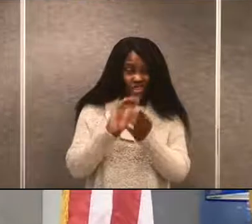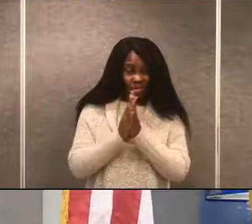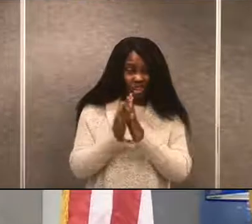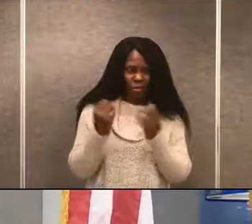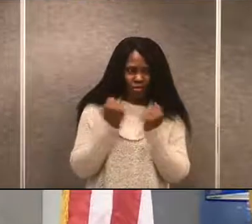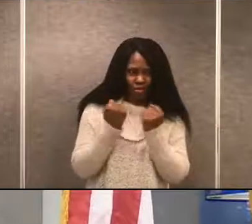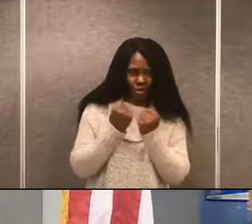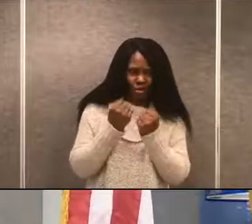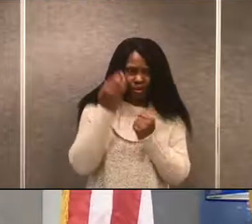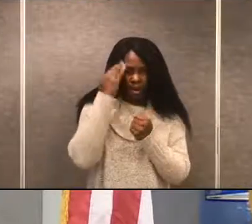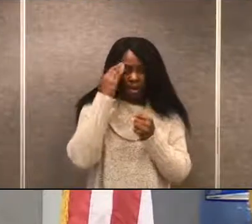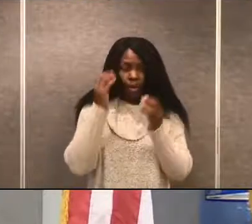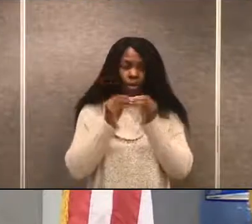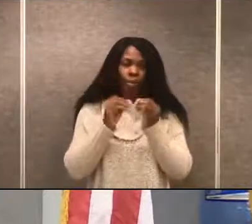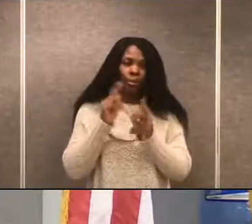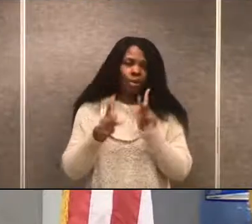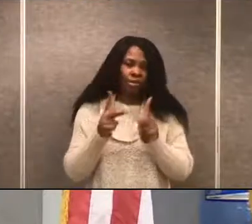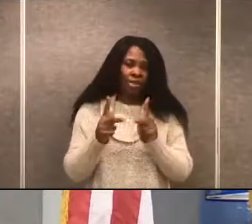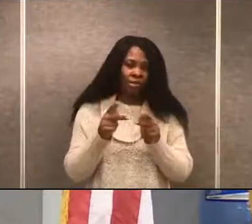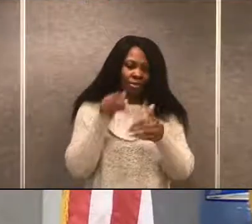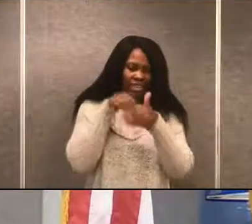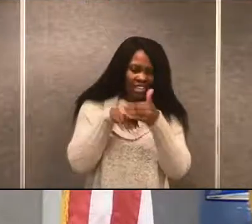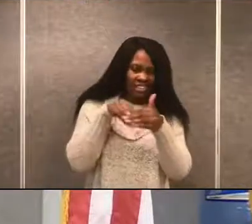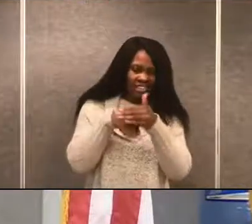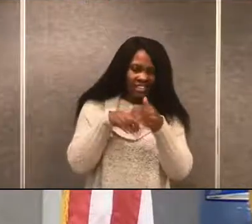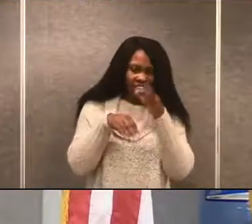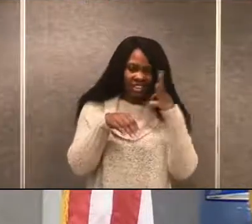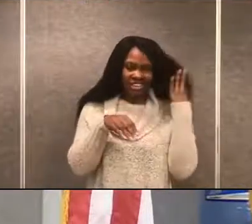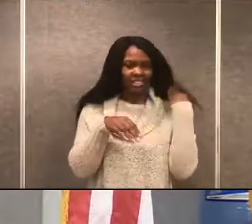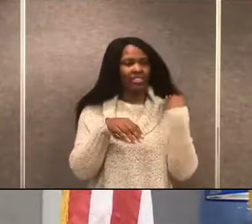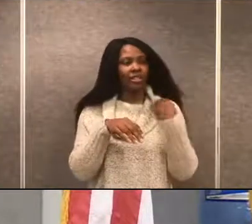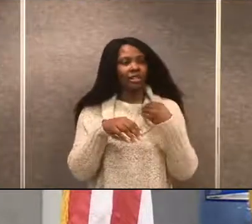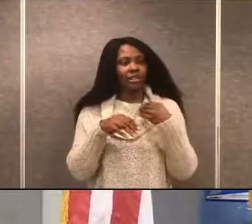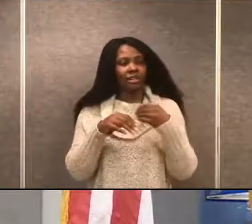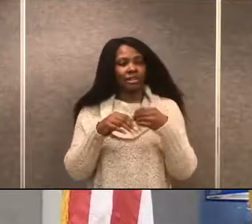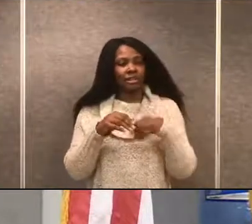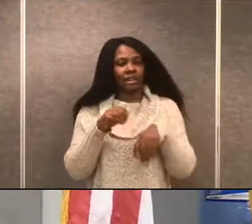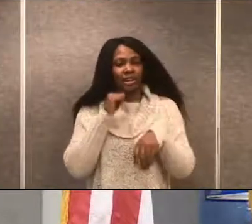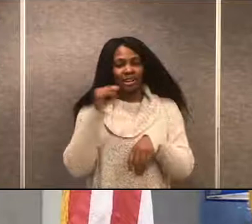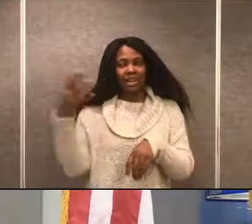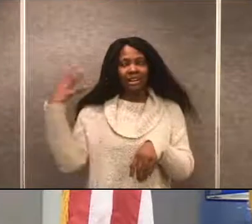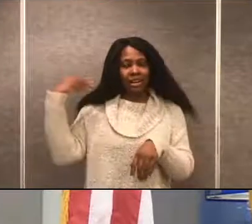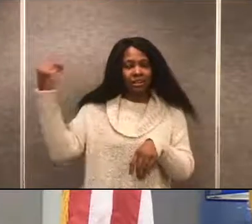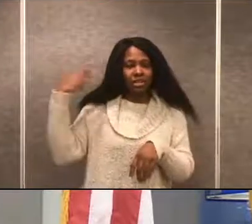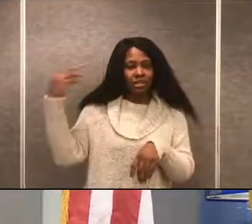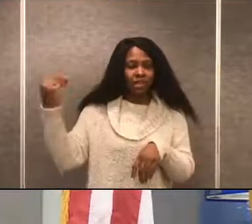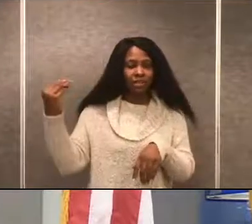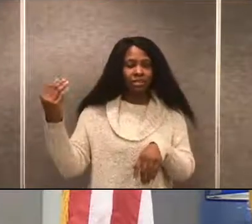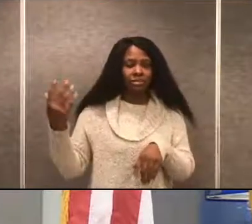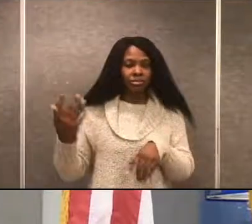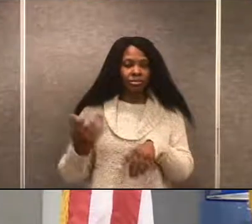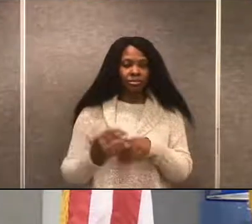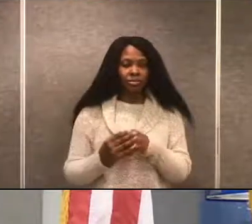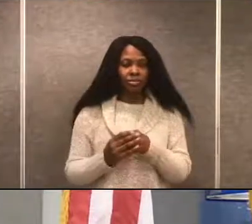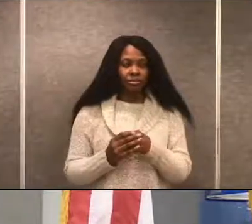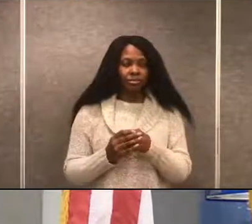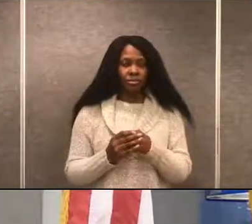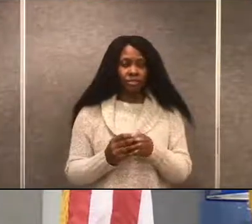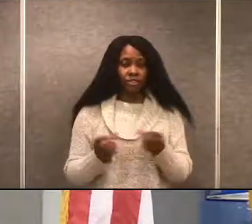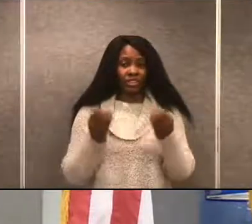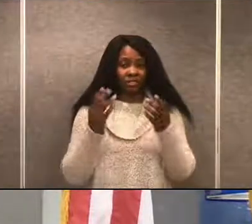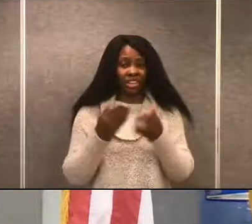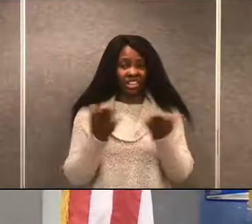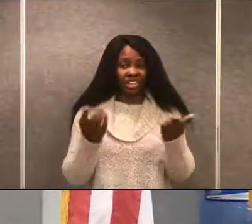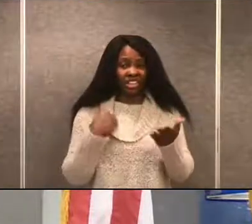to be retreating indoors as opposed to taking advantage of the nice weather outside. And so there's several things that we do need